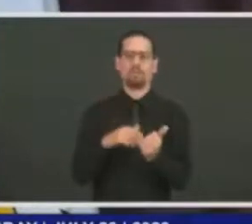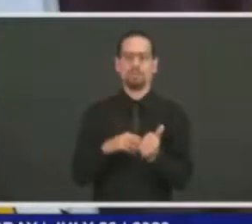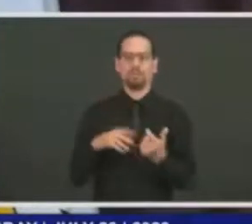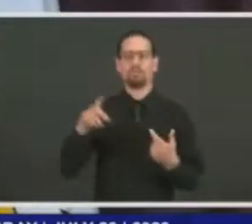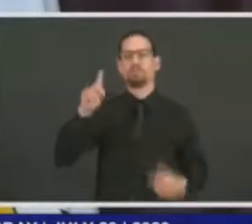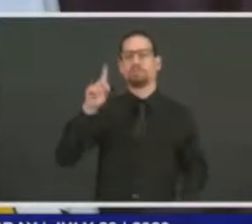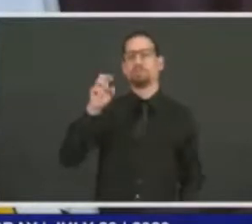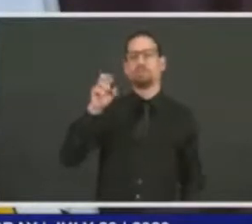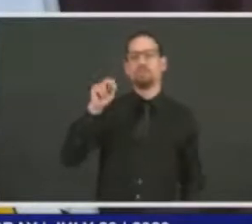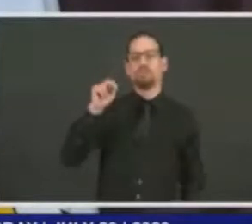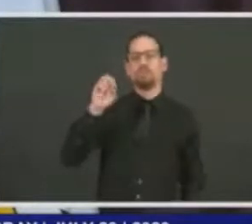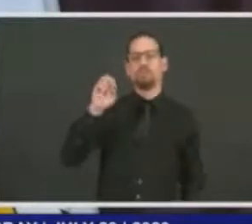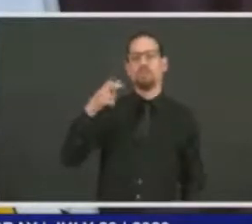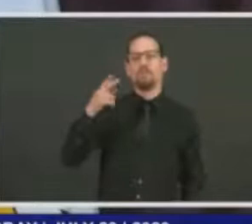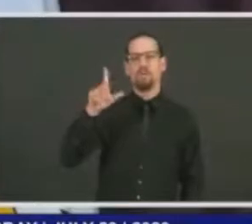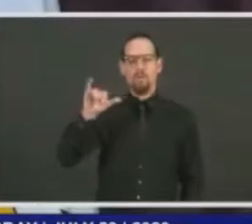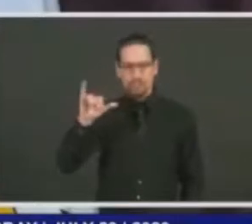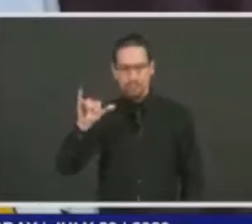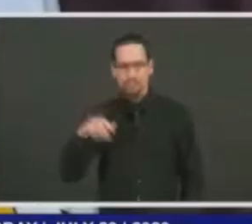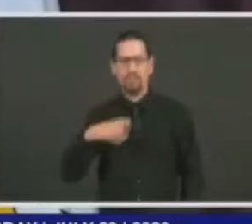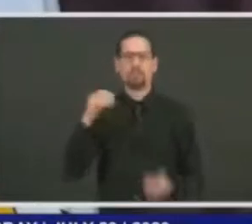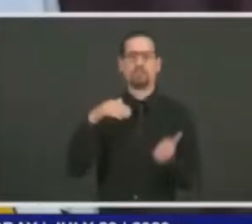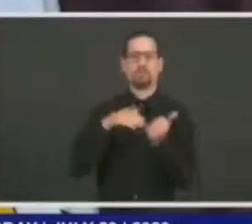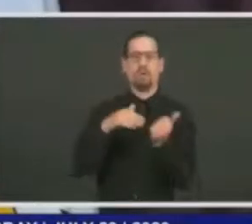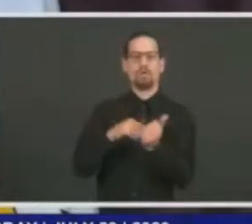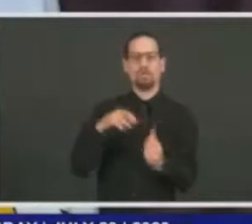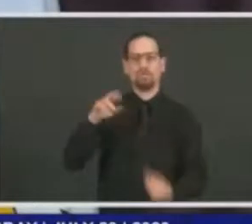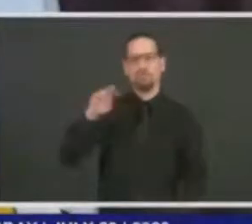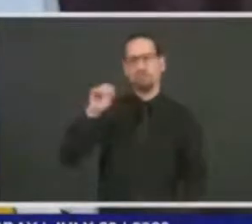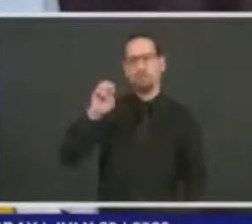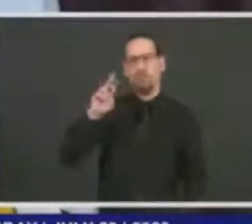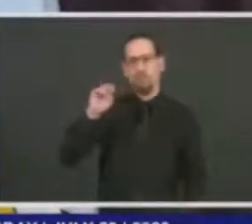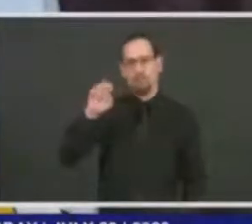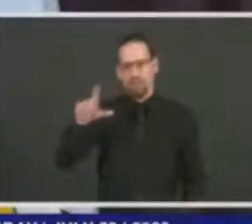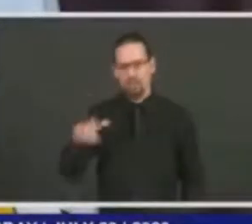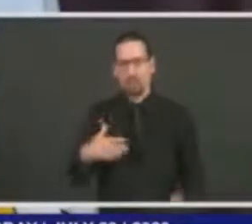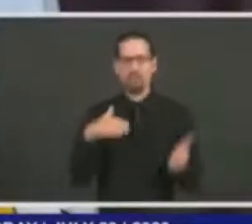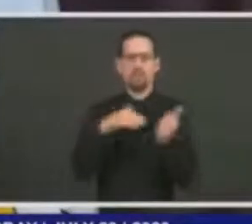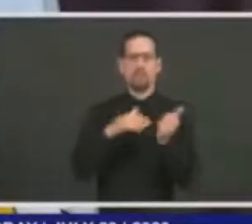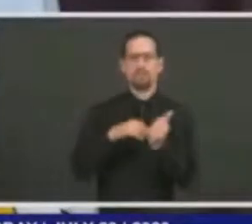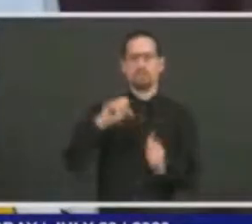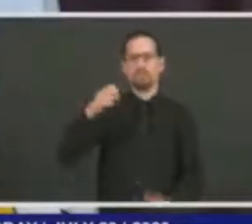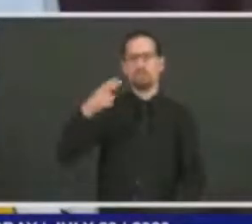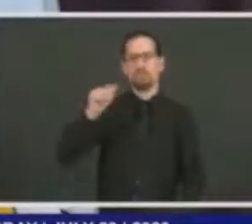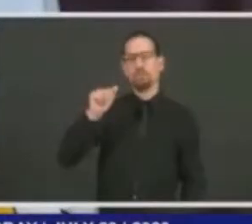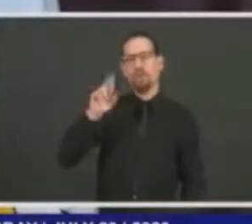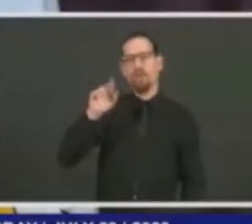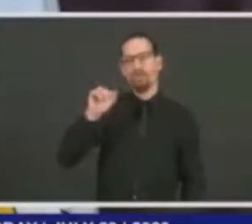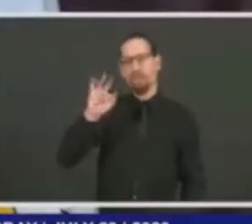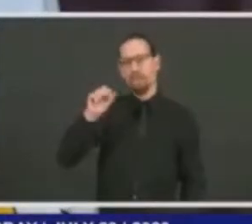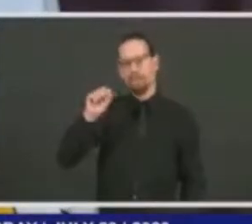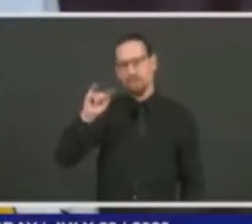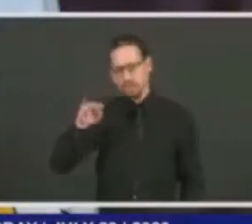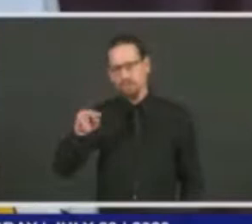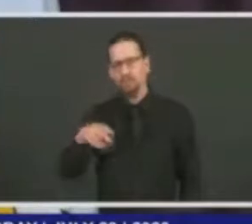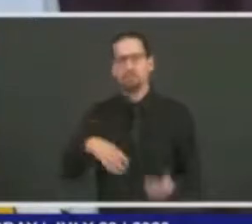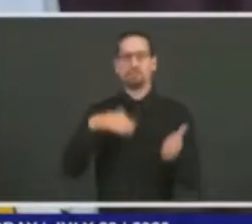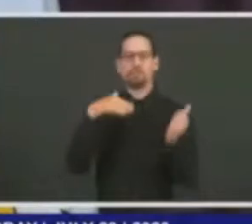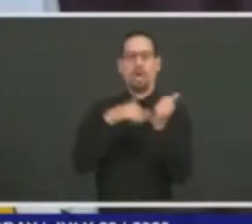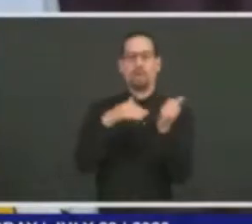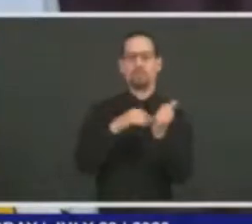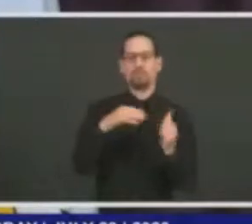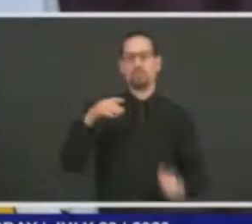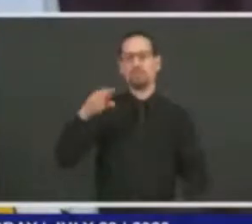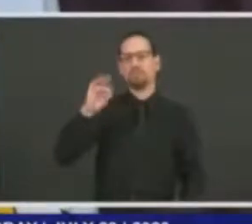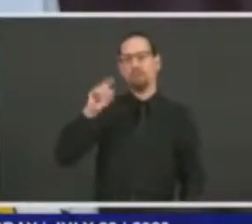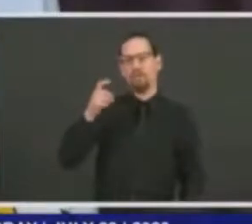you to Dr. Mermel, thank you to Dr. Sharfstein, thank you to Dr. Weddle, thank you to Dr.